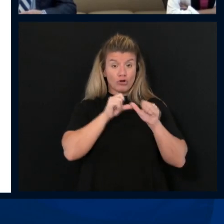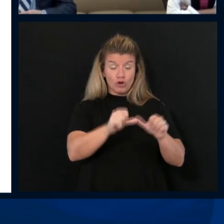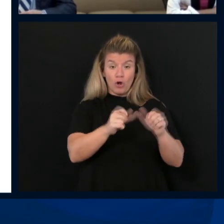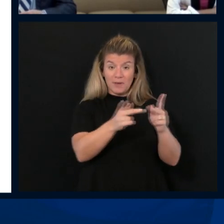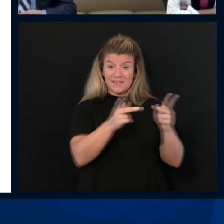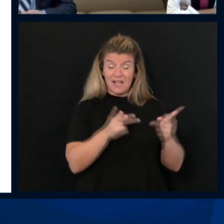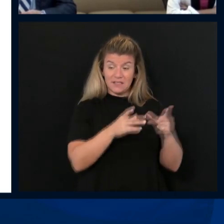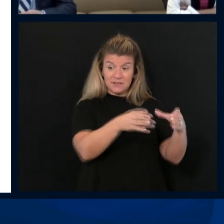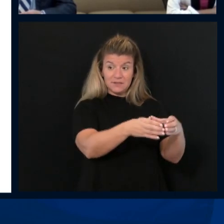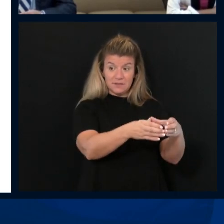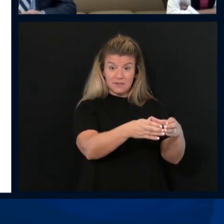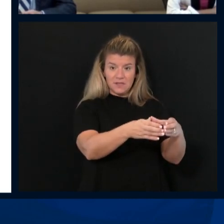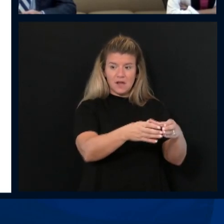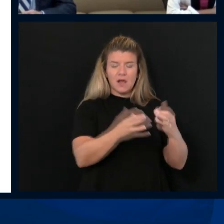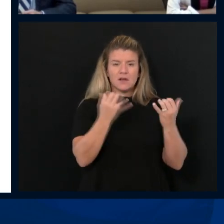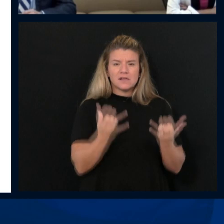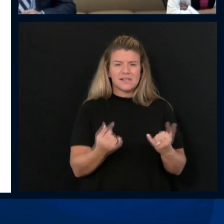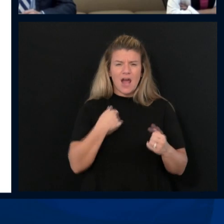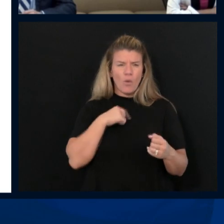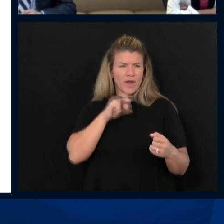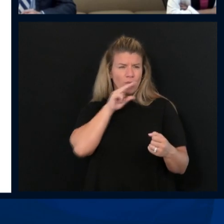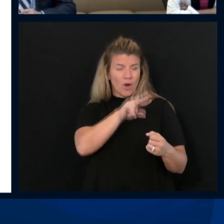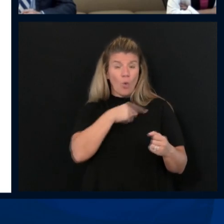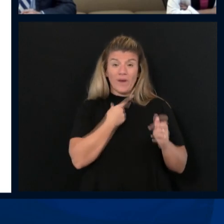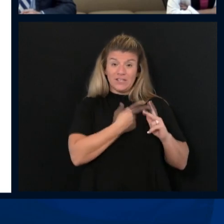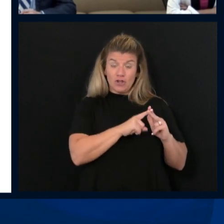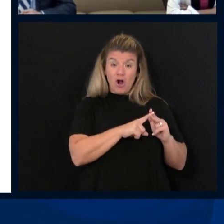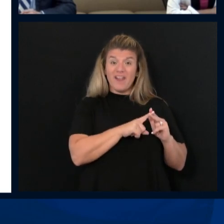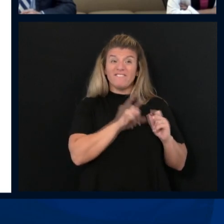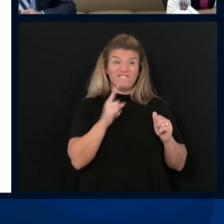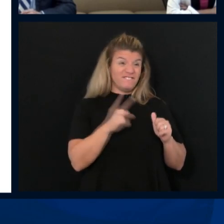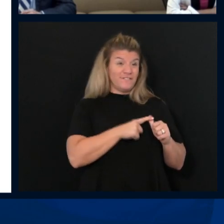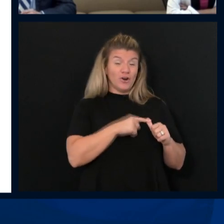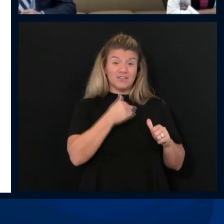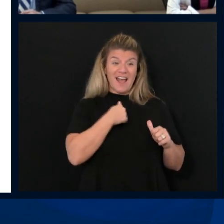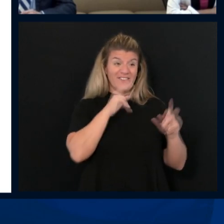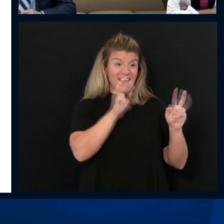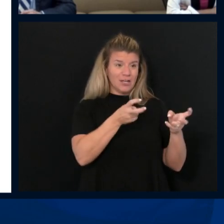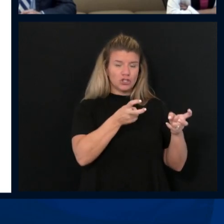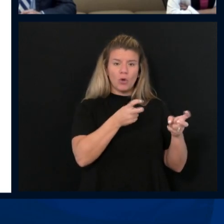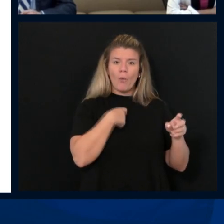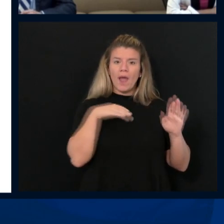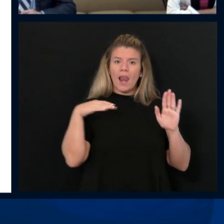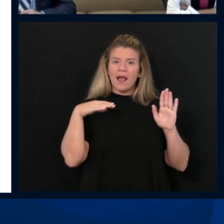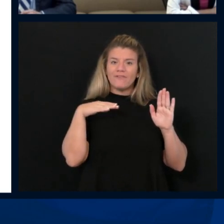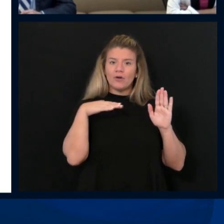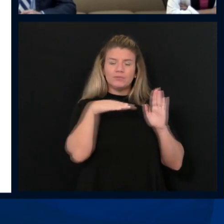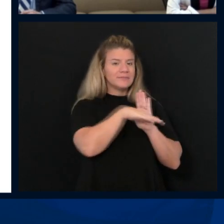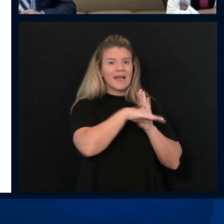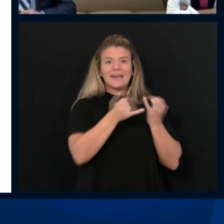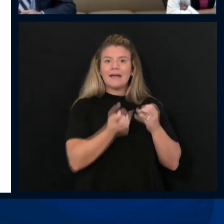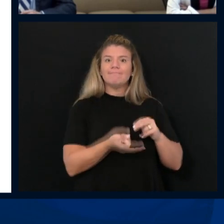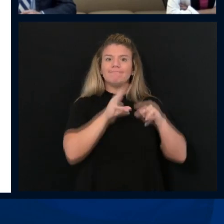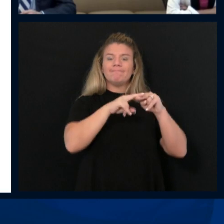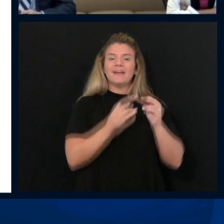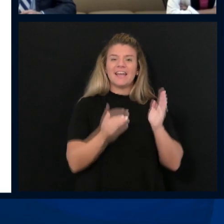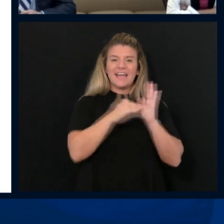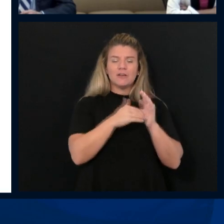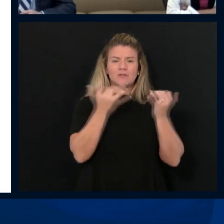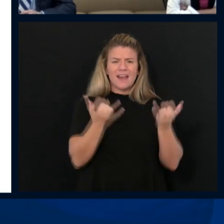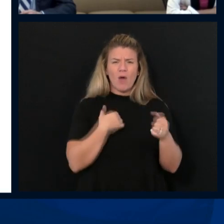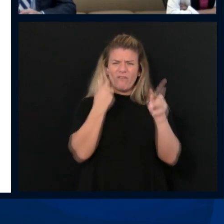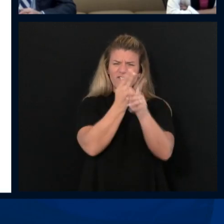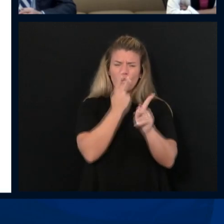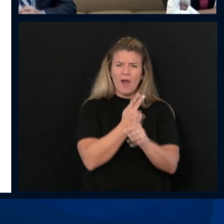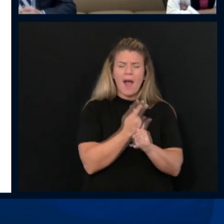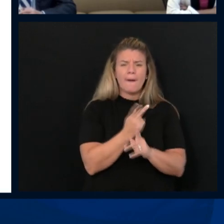we leveled off with regard to those the number of outbreaks. Those are picking up again, so we're renewing our efforts to try to